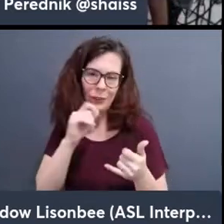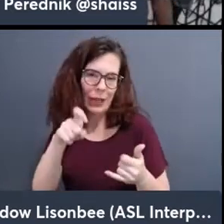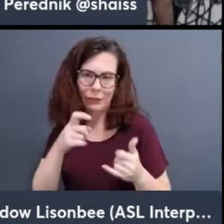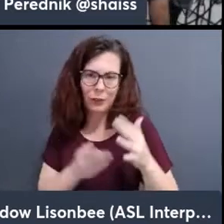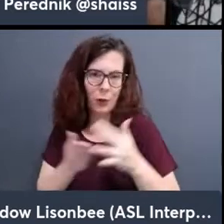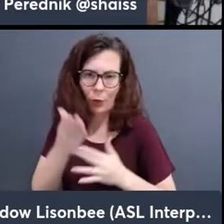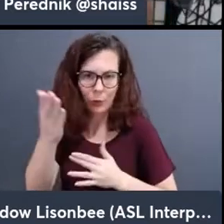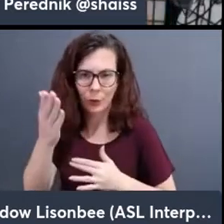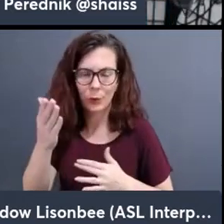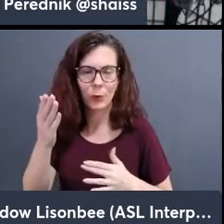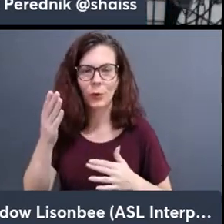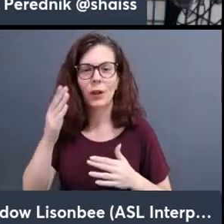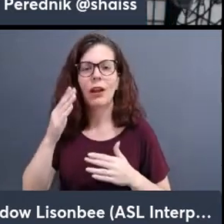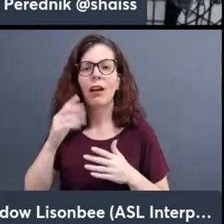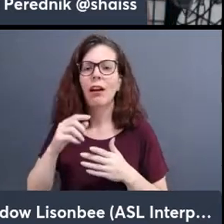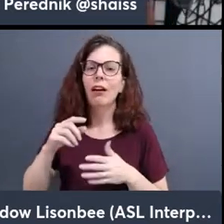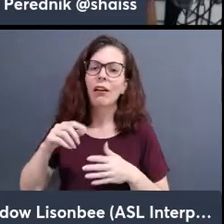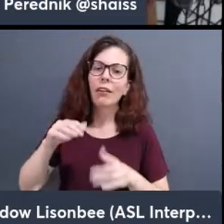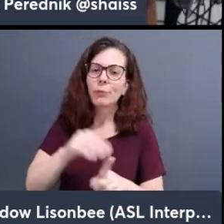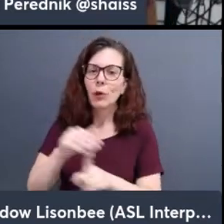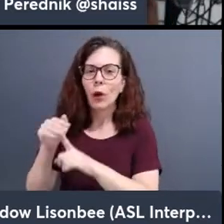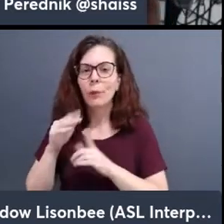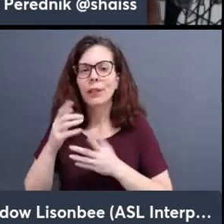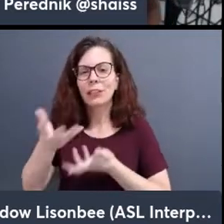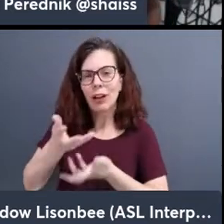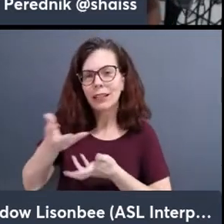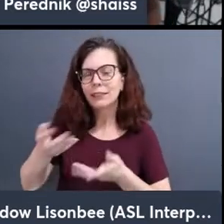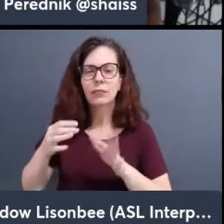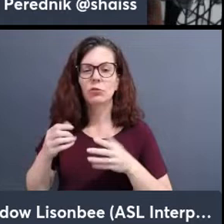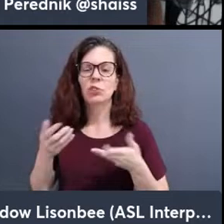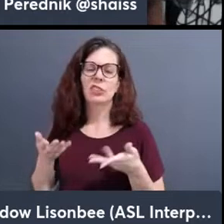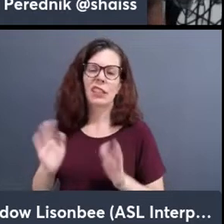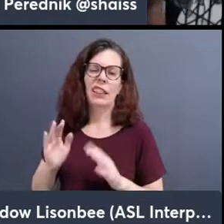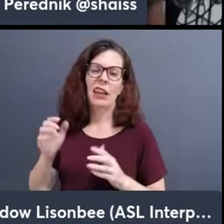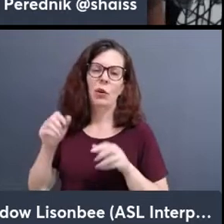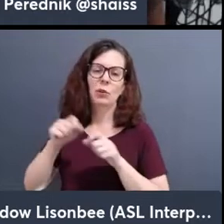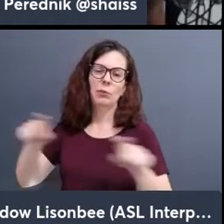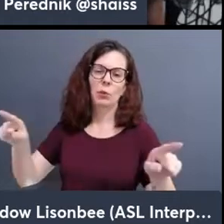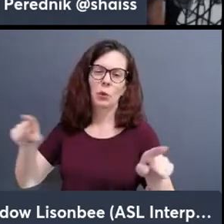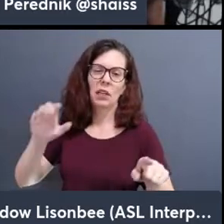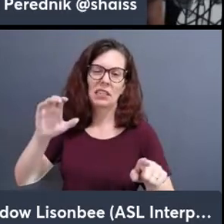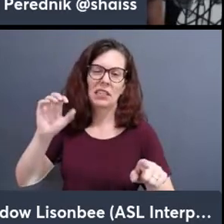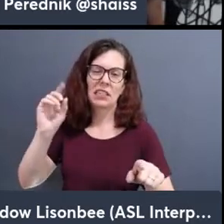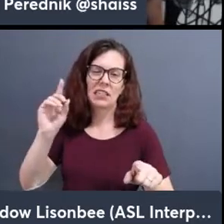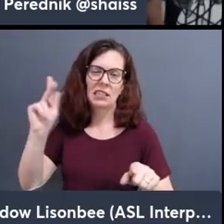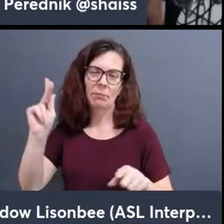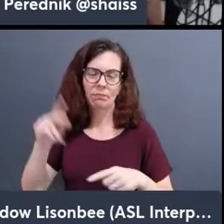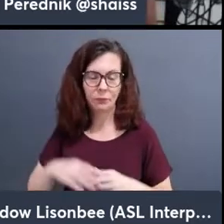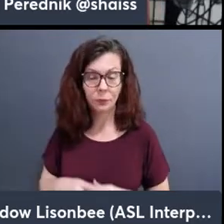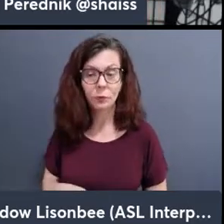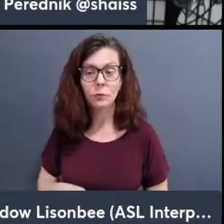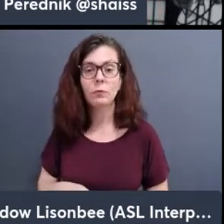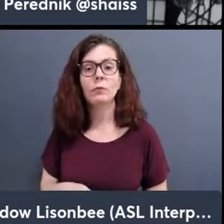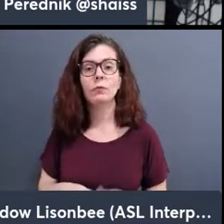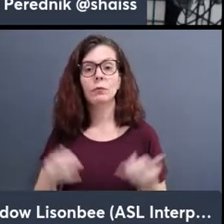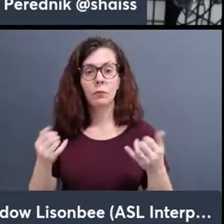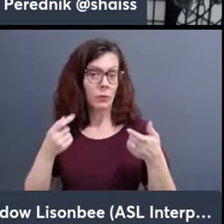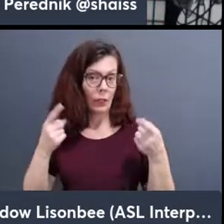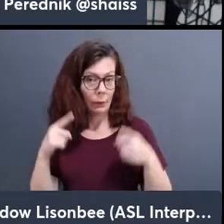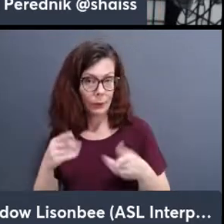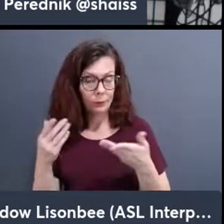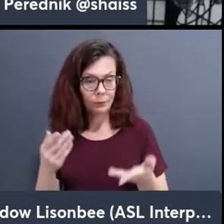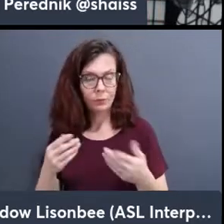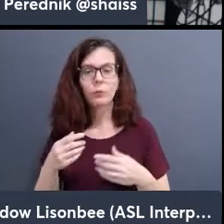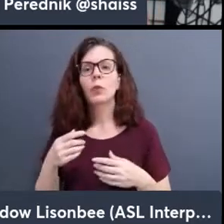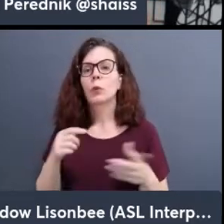the prompts and interactive prompts, and we can just let the CDK deploy. So again, what is happening here? Let's go